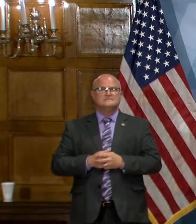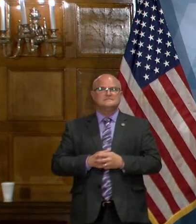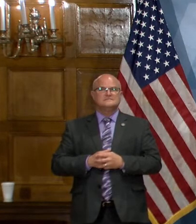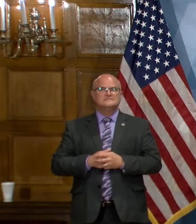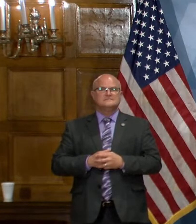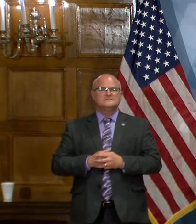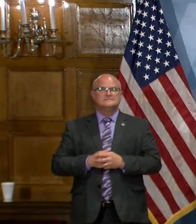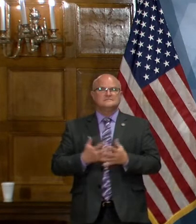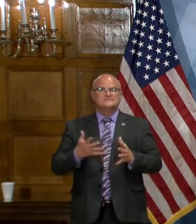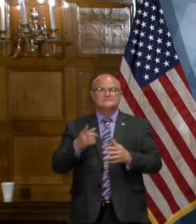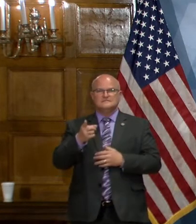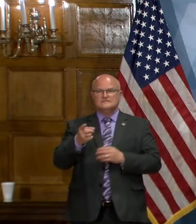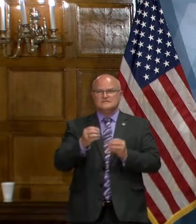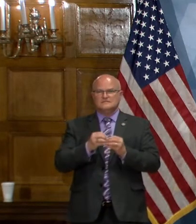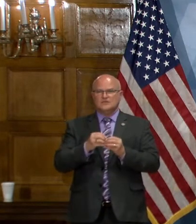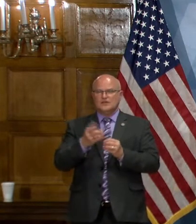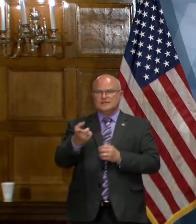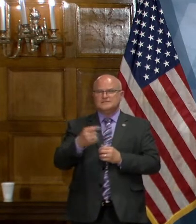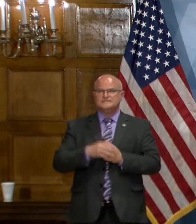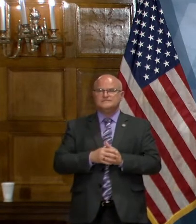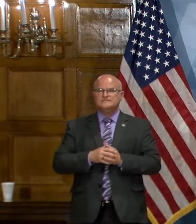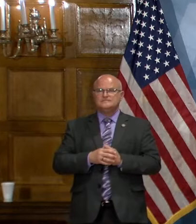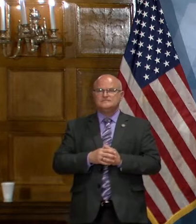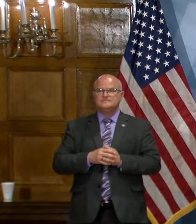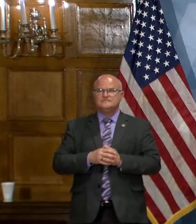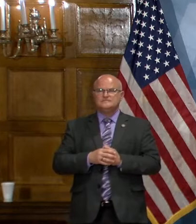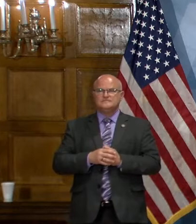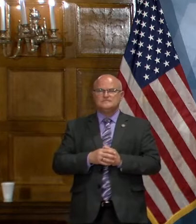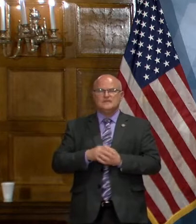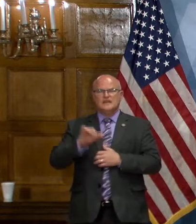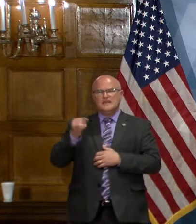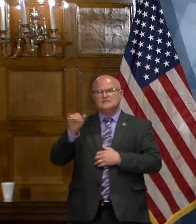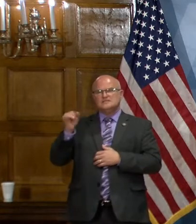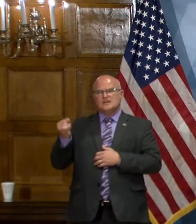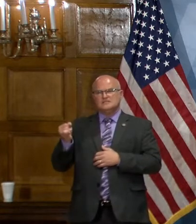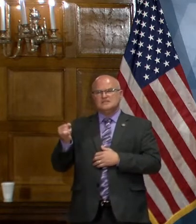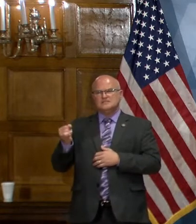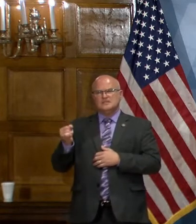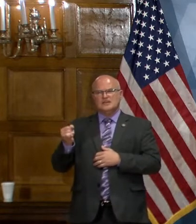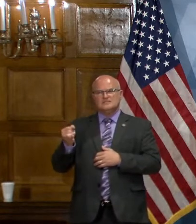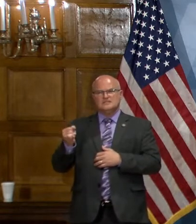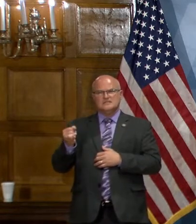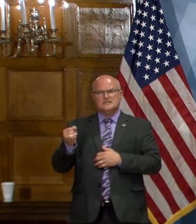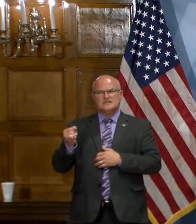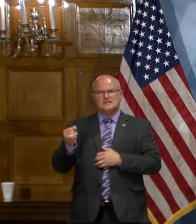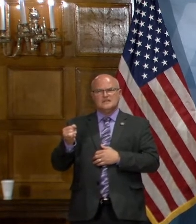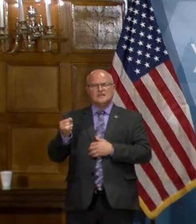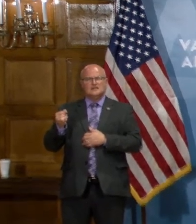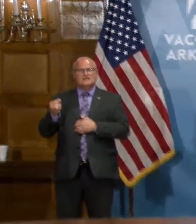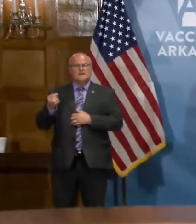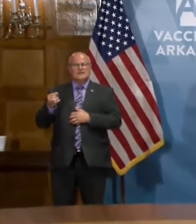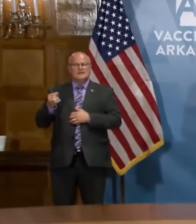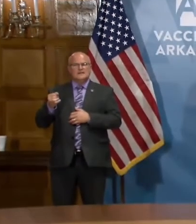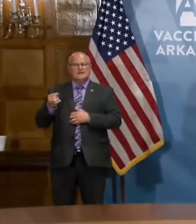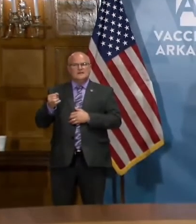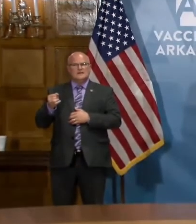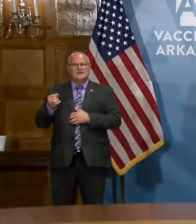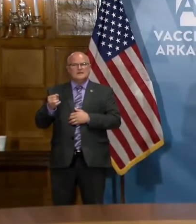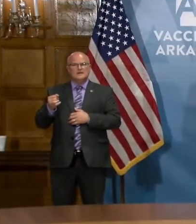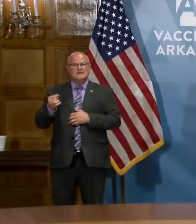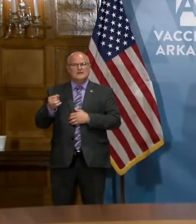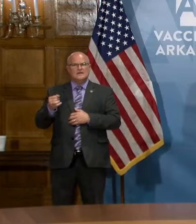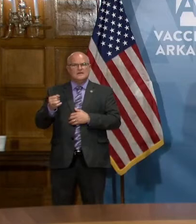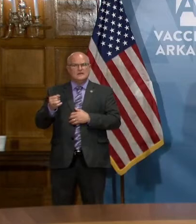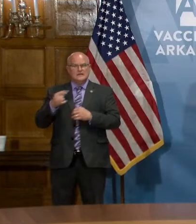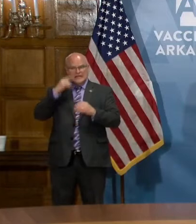I think we've covered it. Do you have anything back at the table? Well, just in terms of the Johnson & Johnson, based on what Colonel Ader was saying, do you